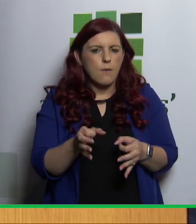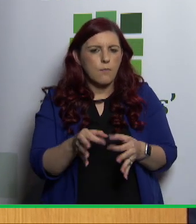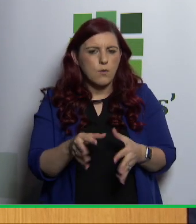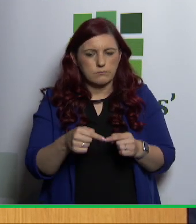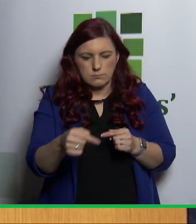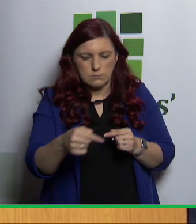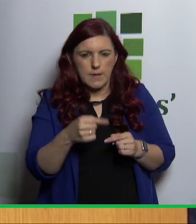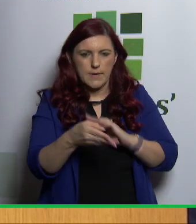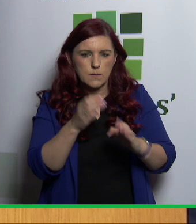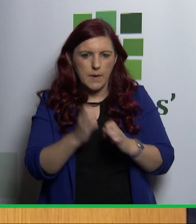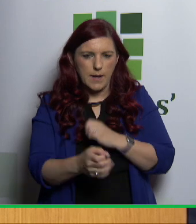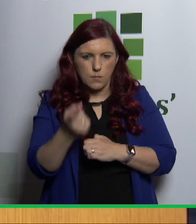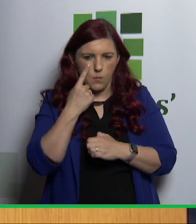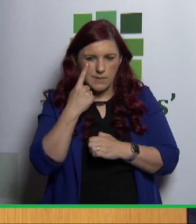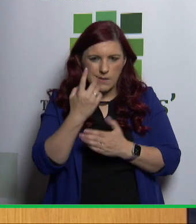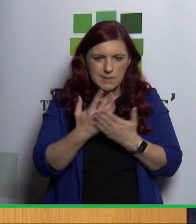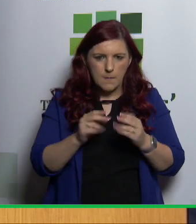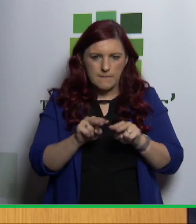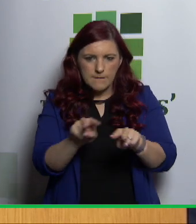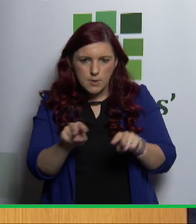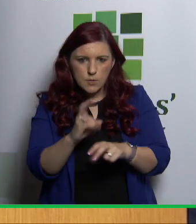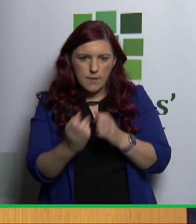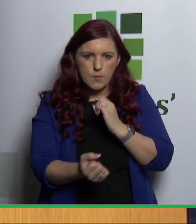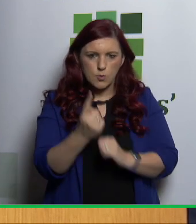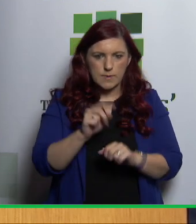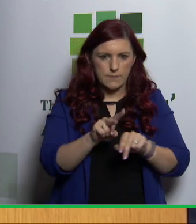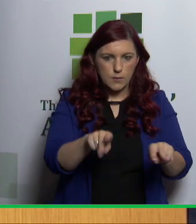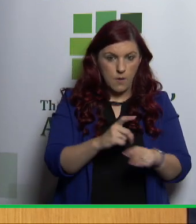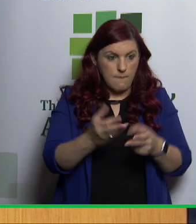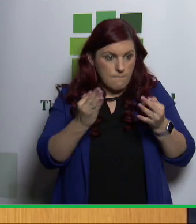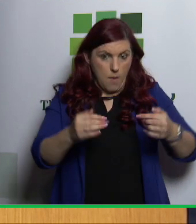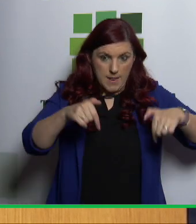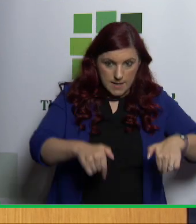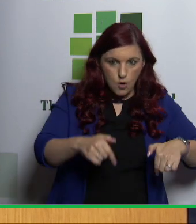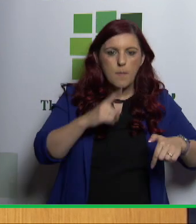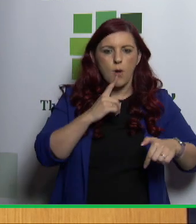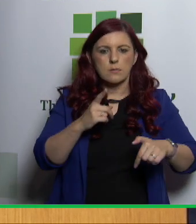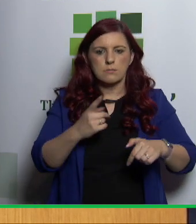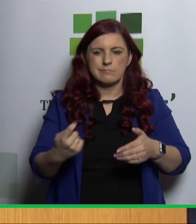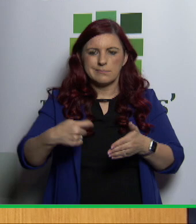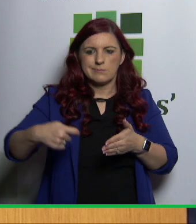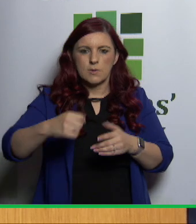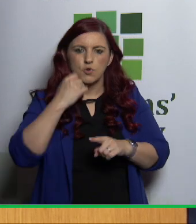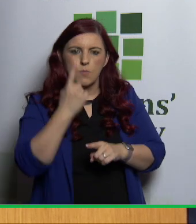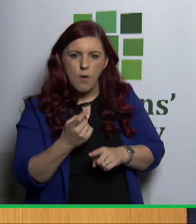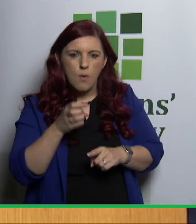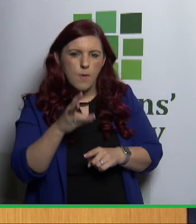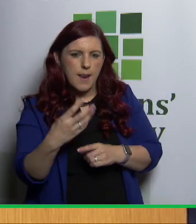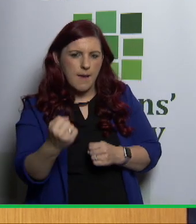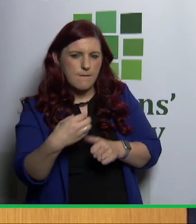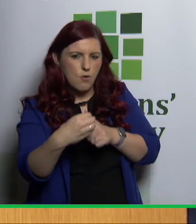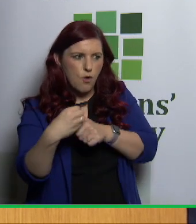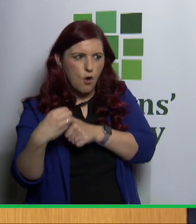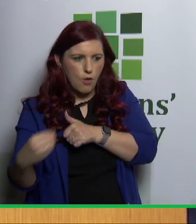some good videos and an opportunity to see some videos, not just in the formal presentation here, but throughout tomorrow, where you can informally go and see some